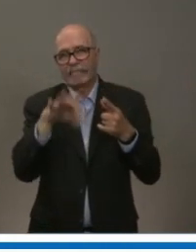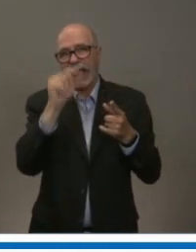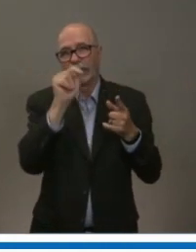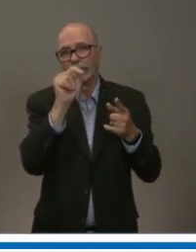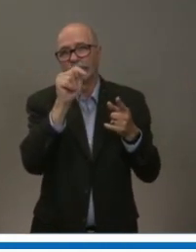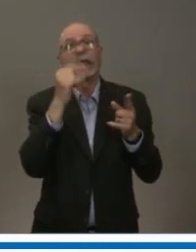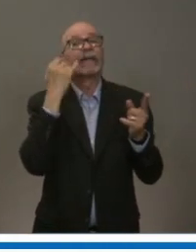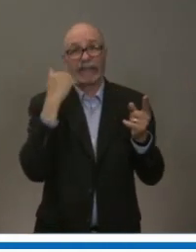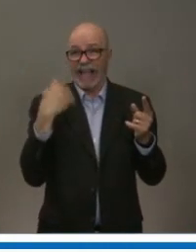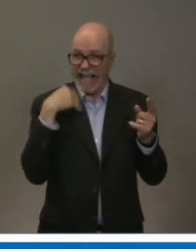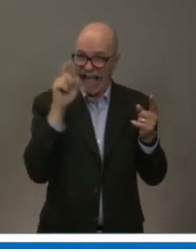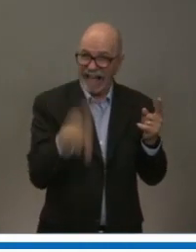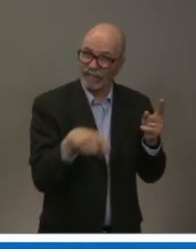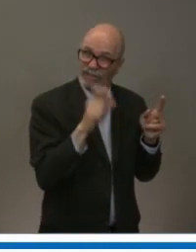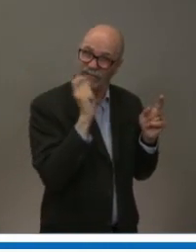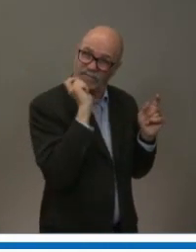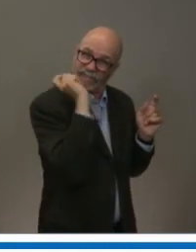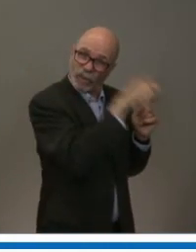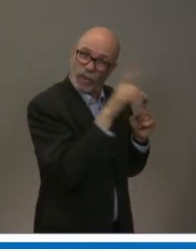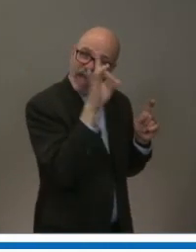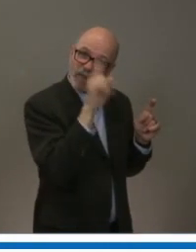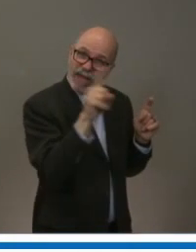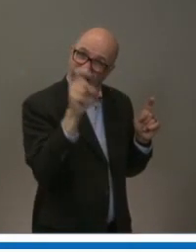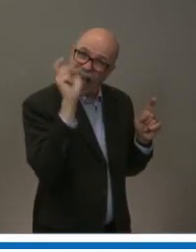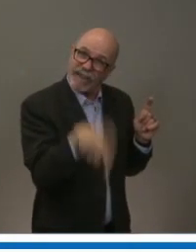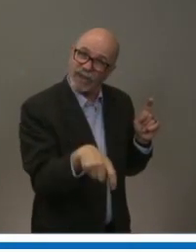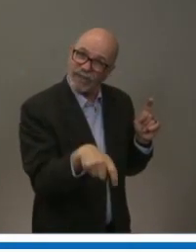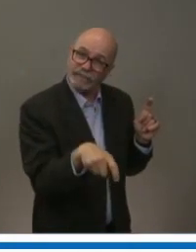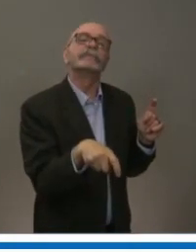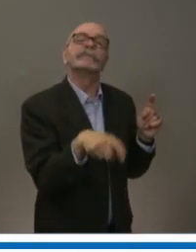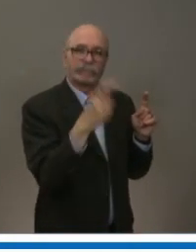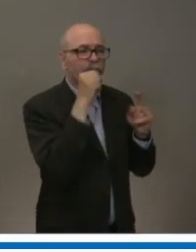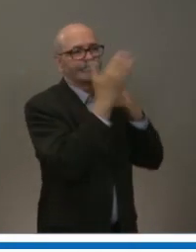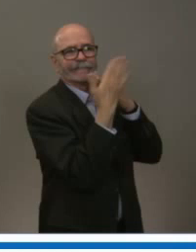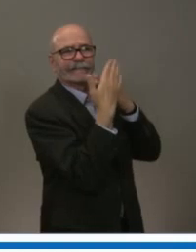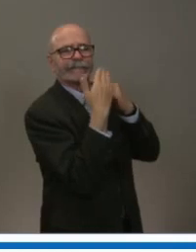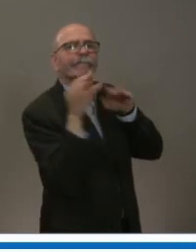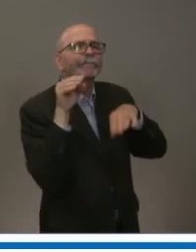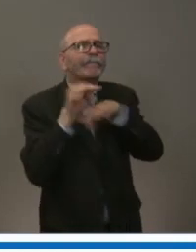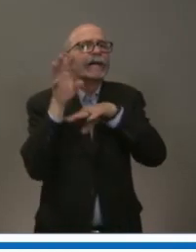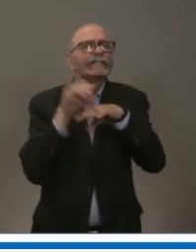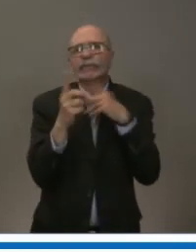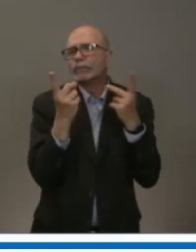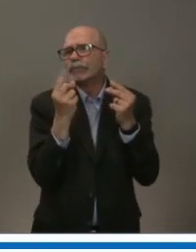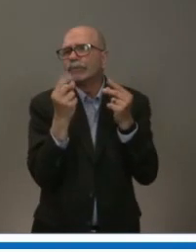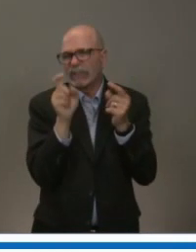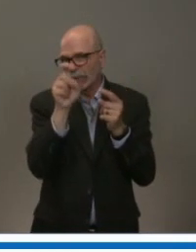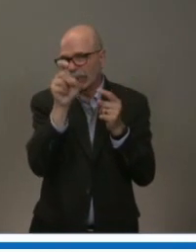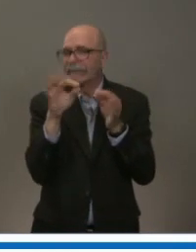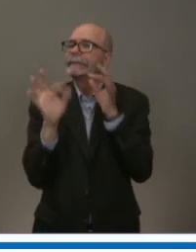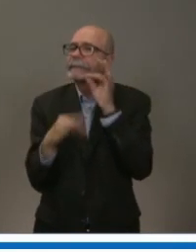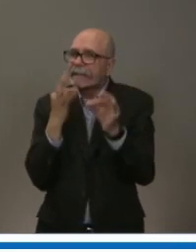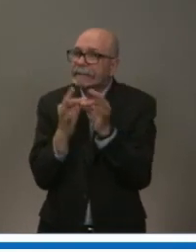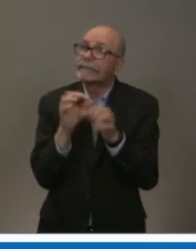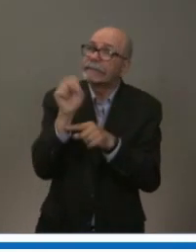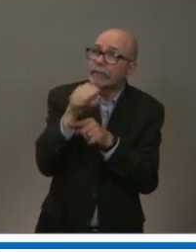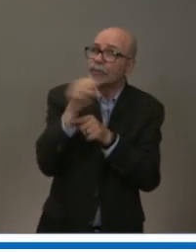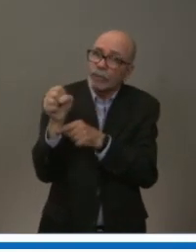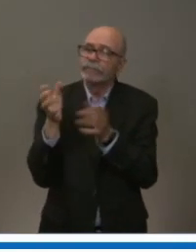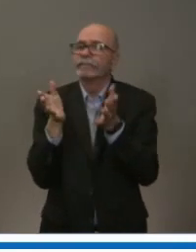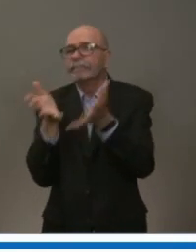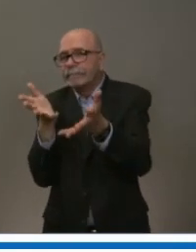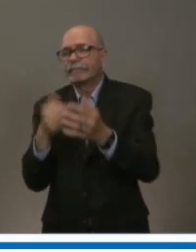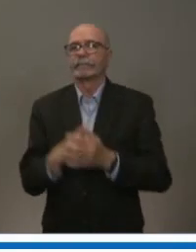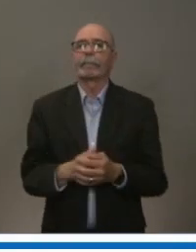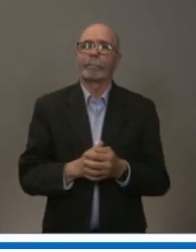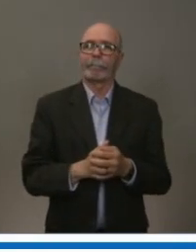screening and then possibly testing as necessary through that online assessment. Know that some Nova Scotians don't have that, so if you don't